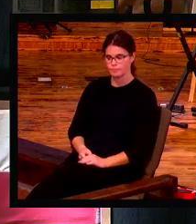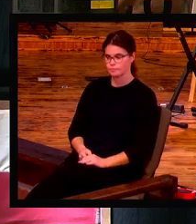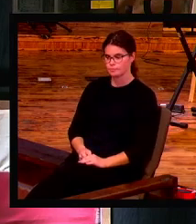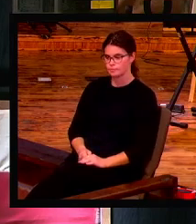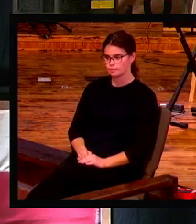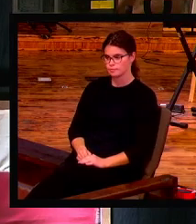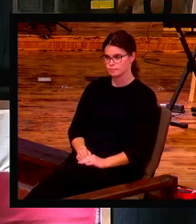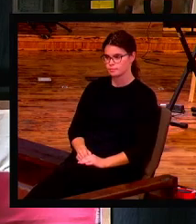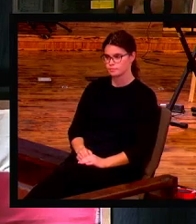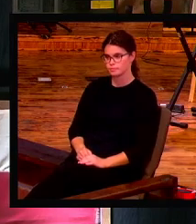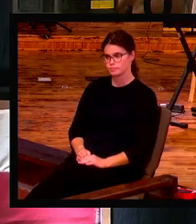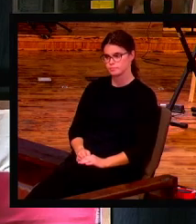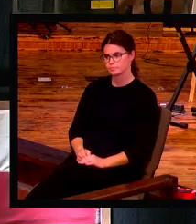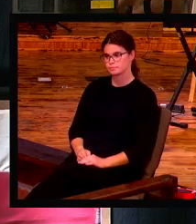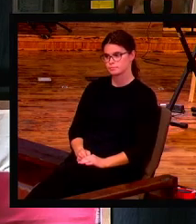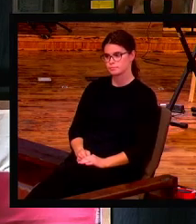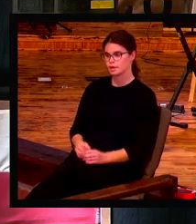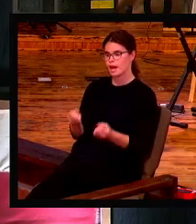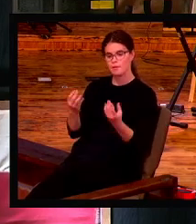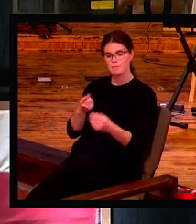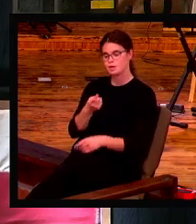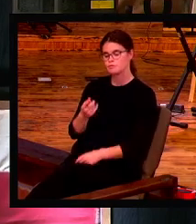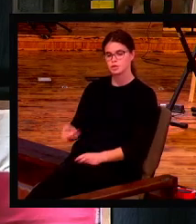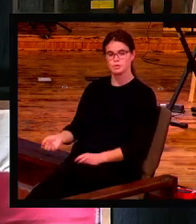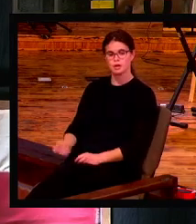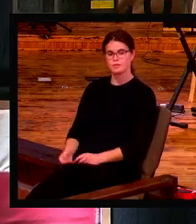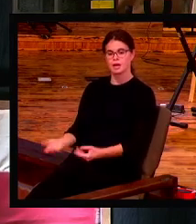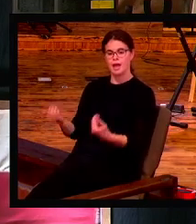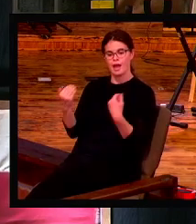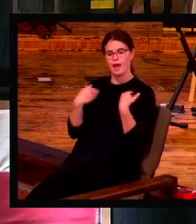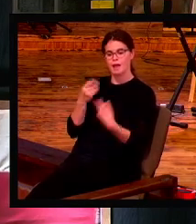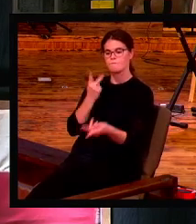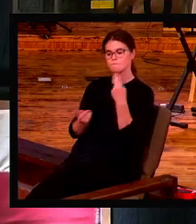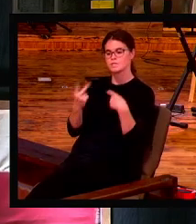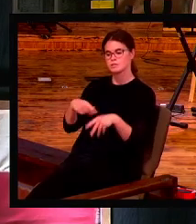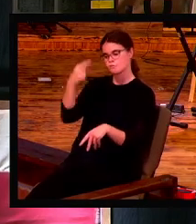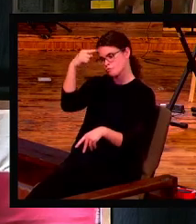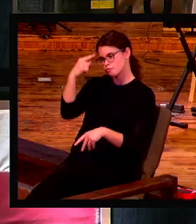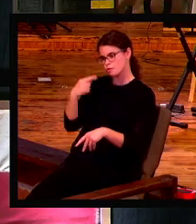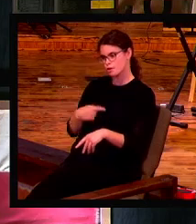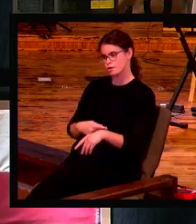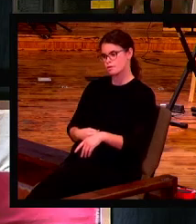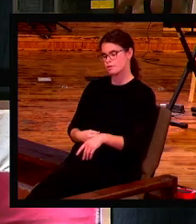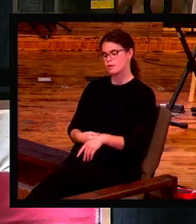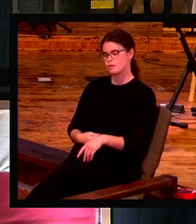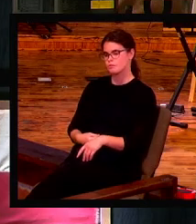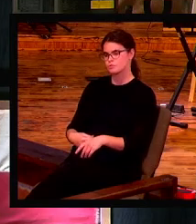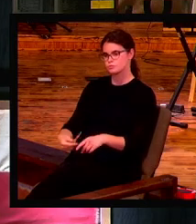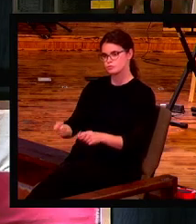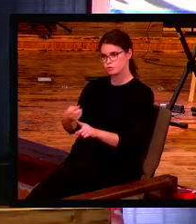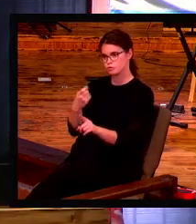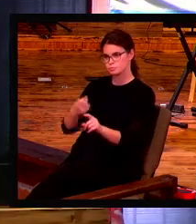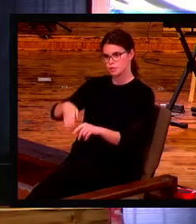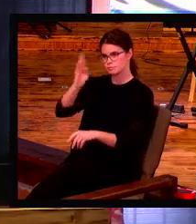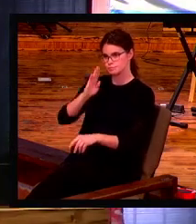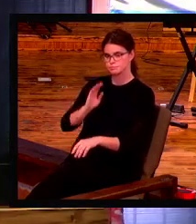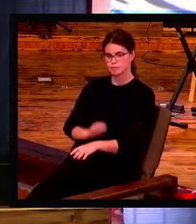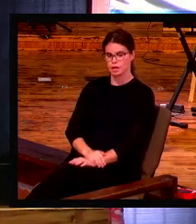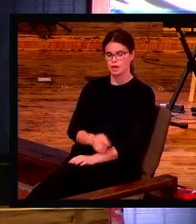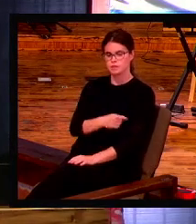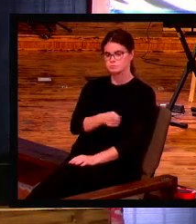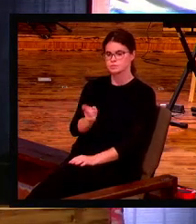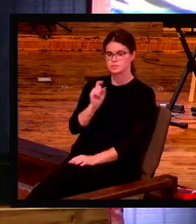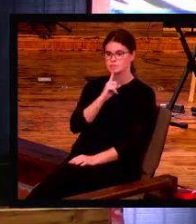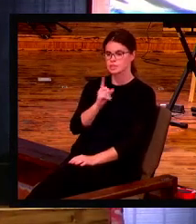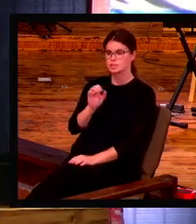So, how many of you have ever gotten a vision from God? Let me hear you say yes if you have. Yes. Okay. And